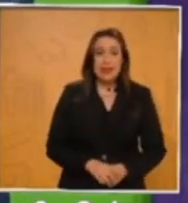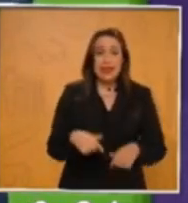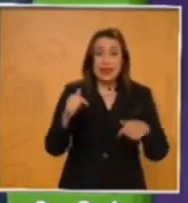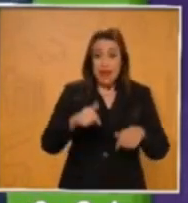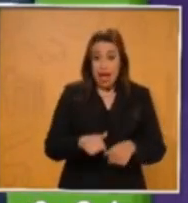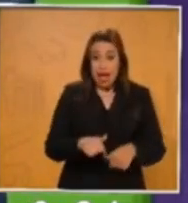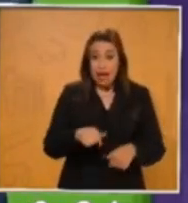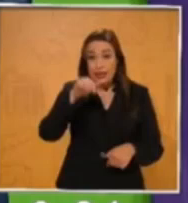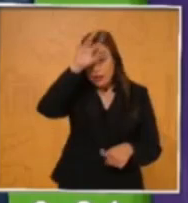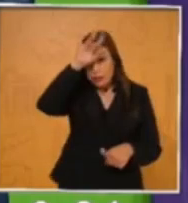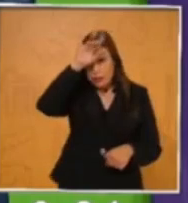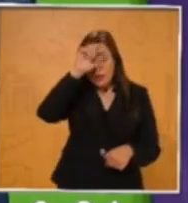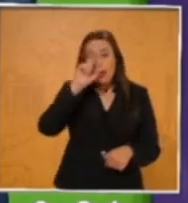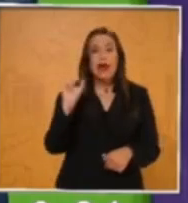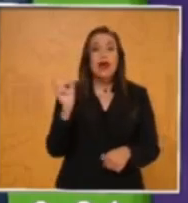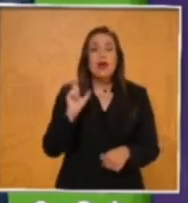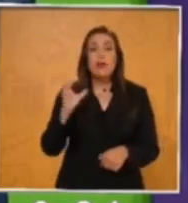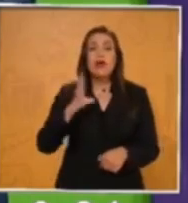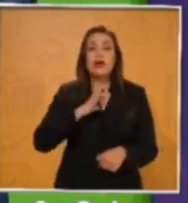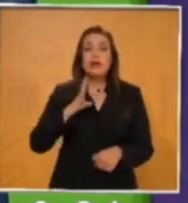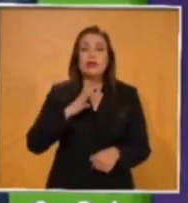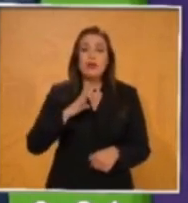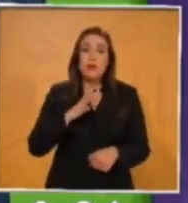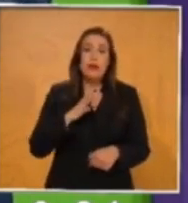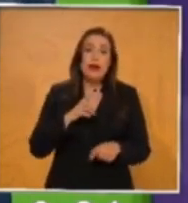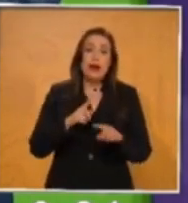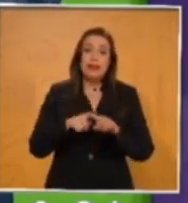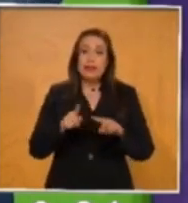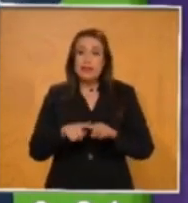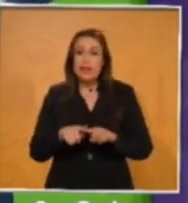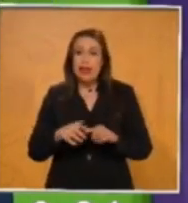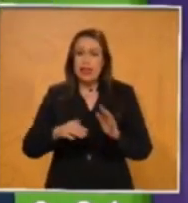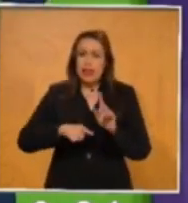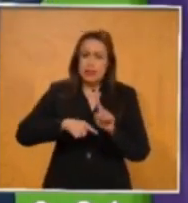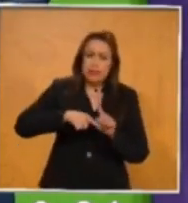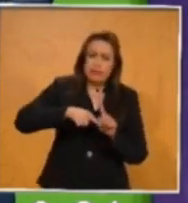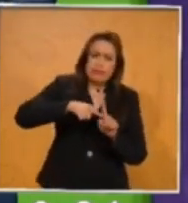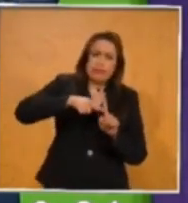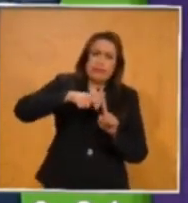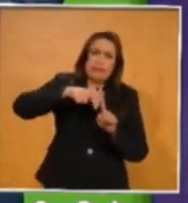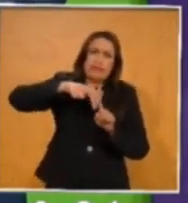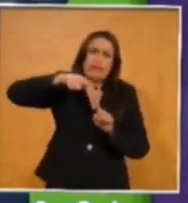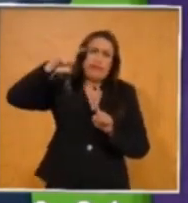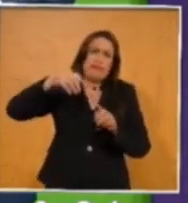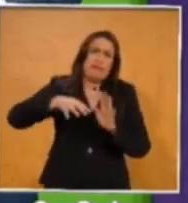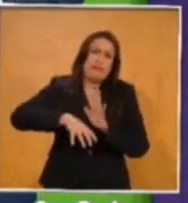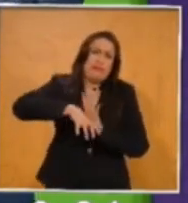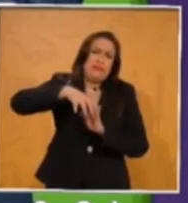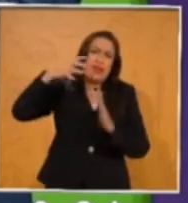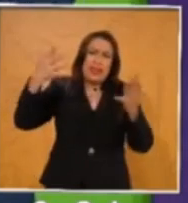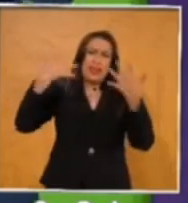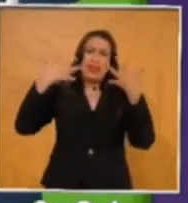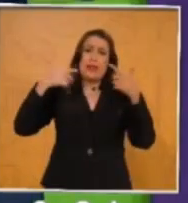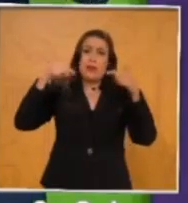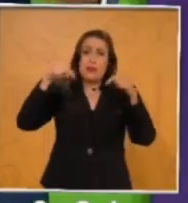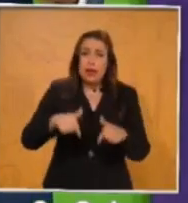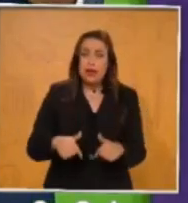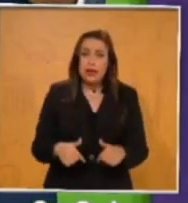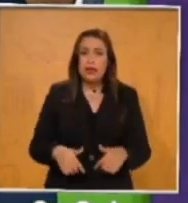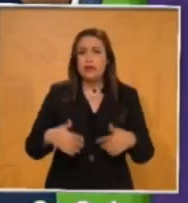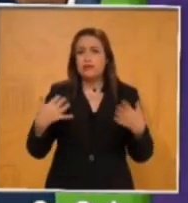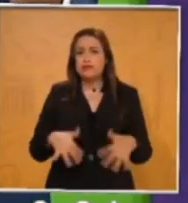Monterrey, when the weather, conditions, temperatures are extreme, we are